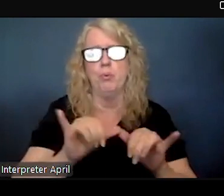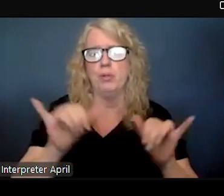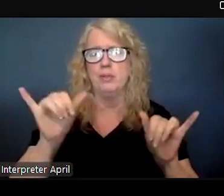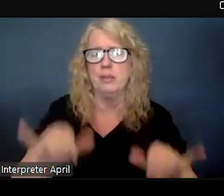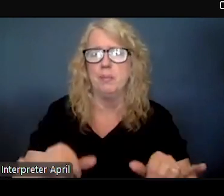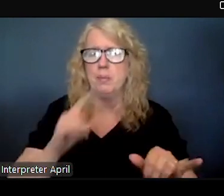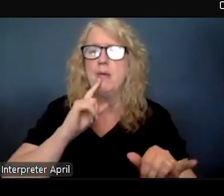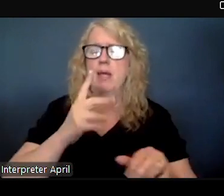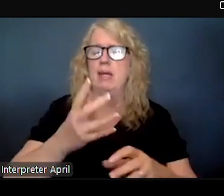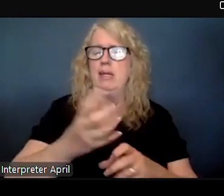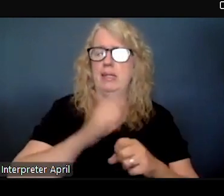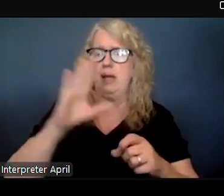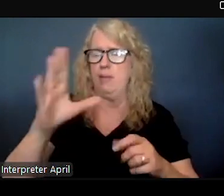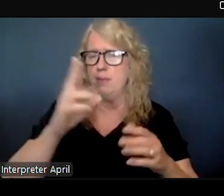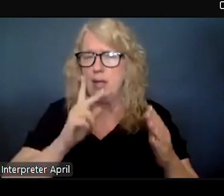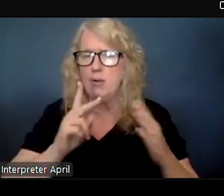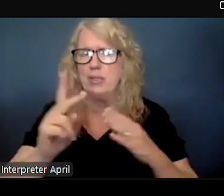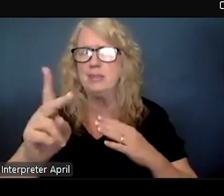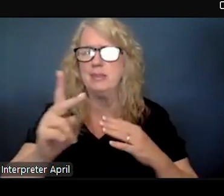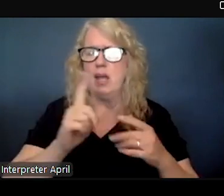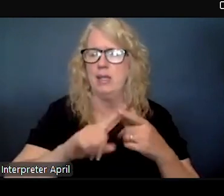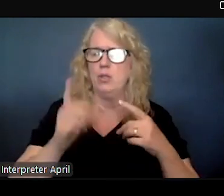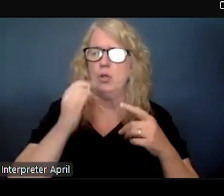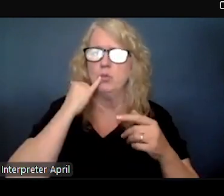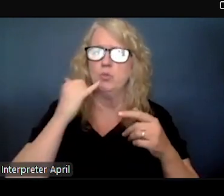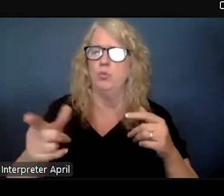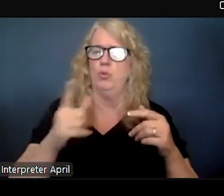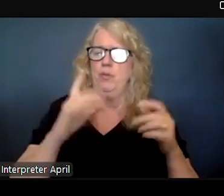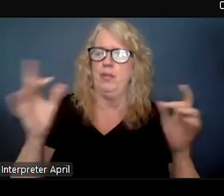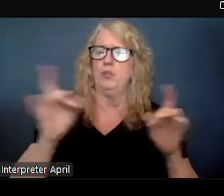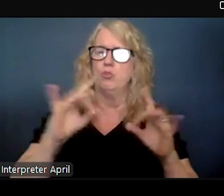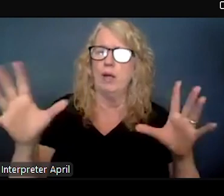really gain their insight and influence into the crisis assessment?